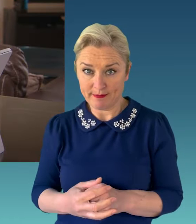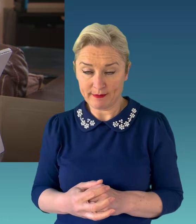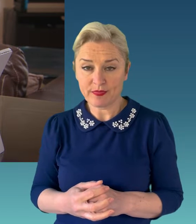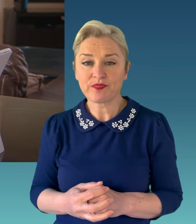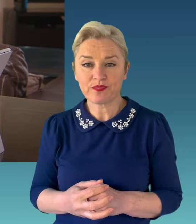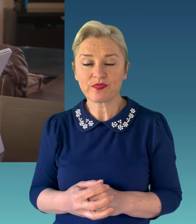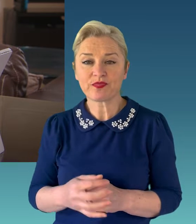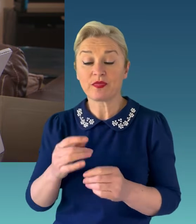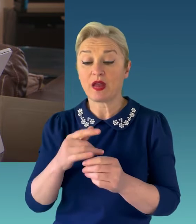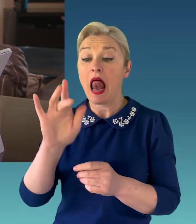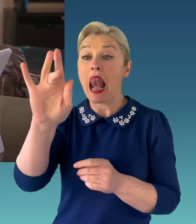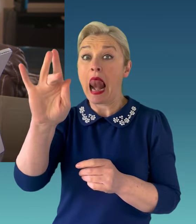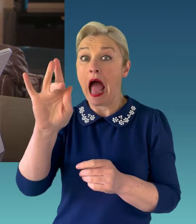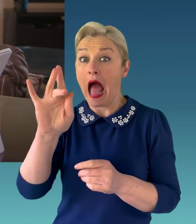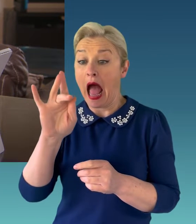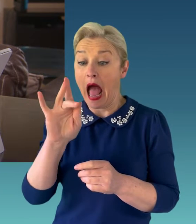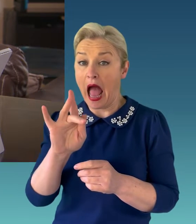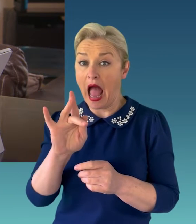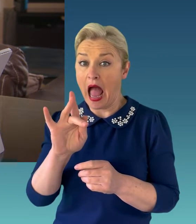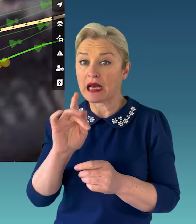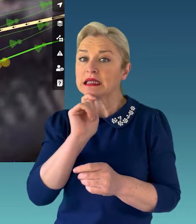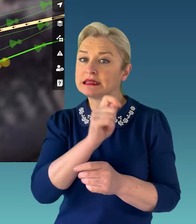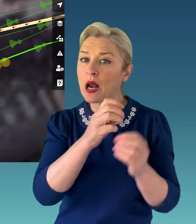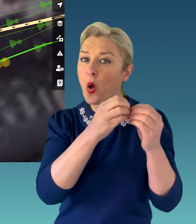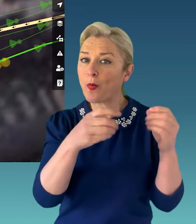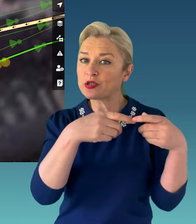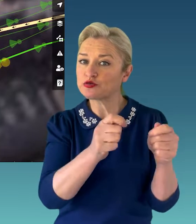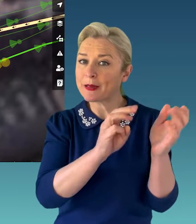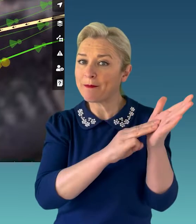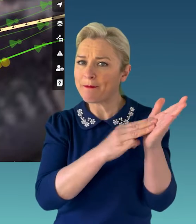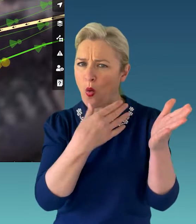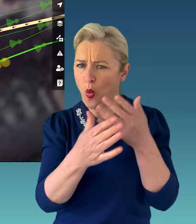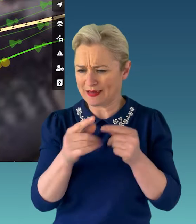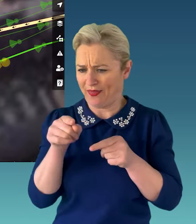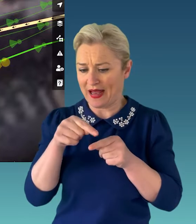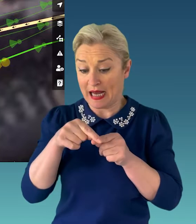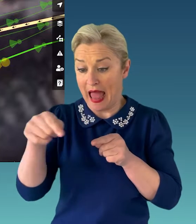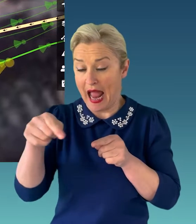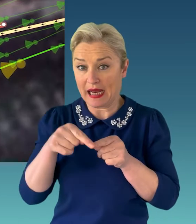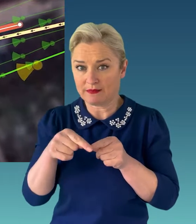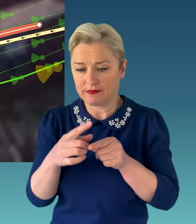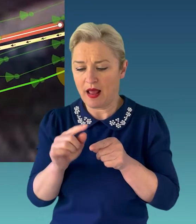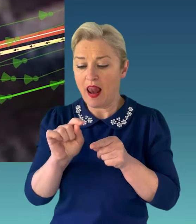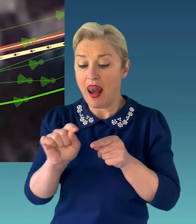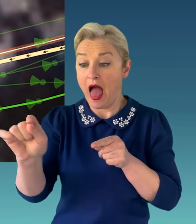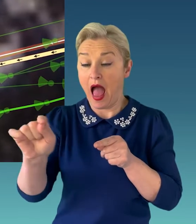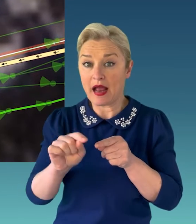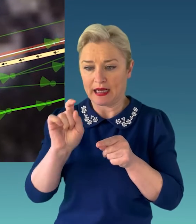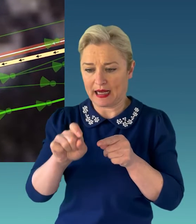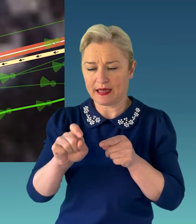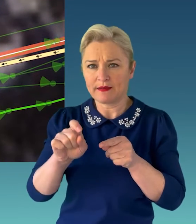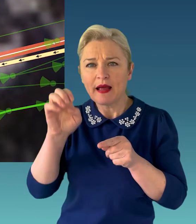And once you've drawn your line, you need to tell OpenStreetMaps what it is. So you click on the line, which brings up the Edit